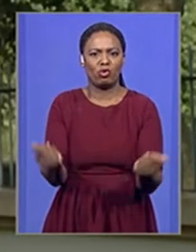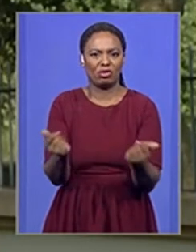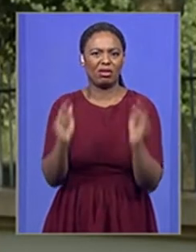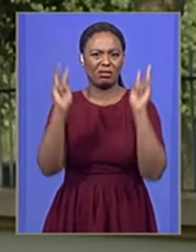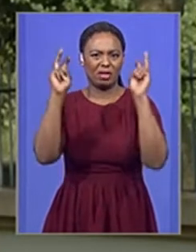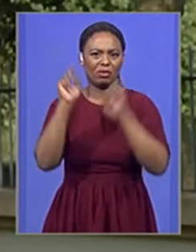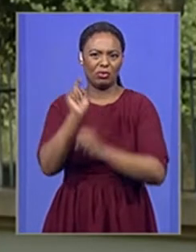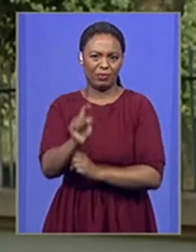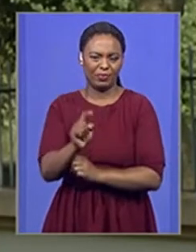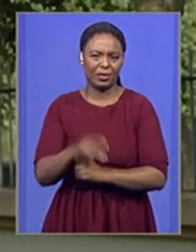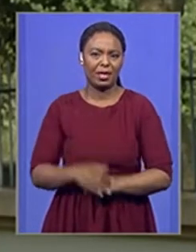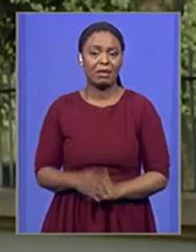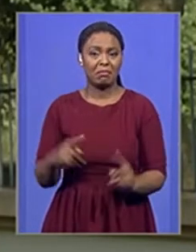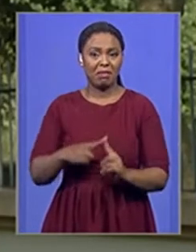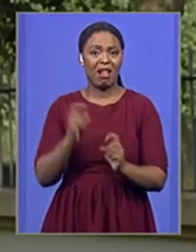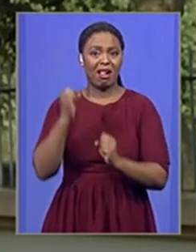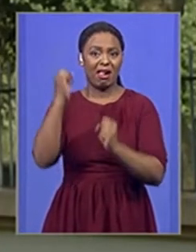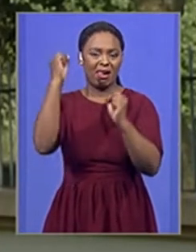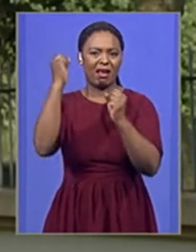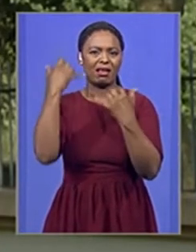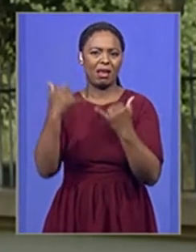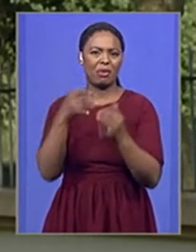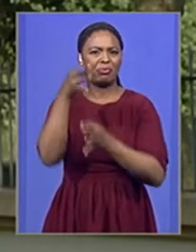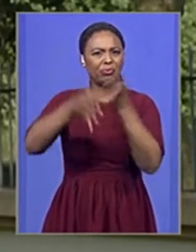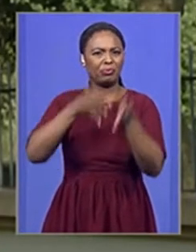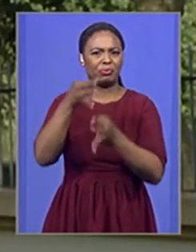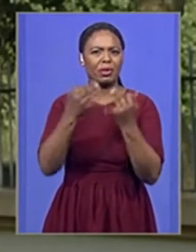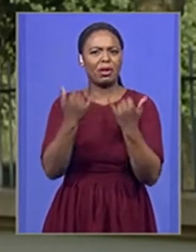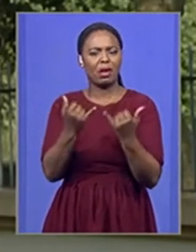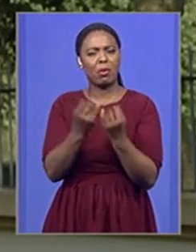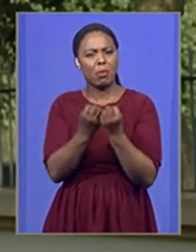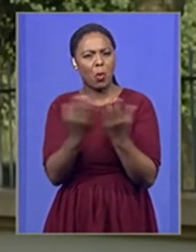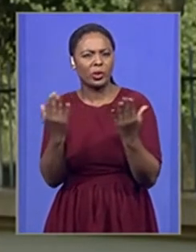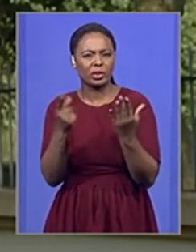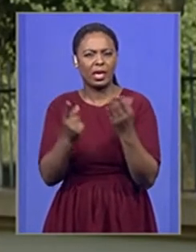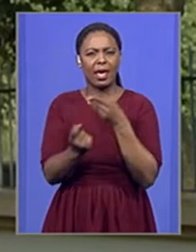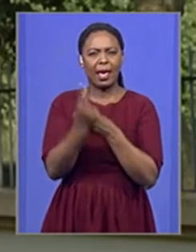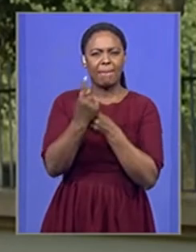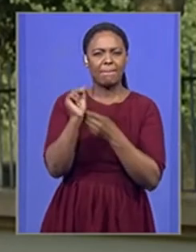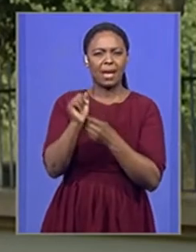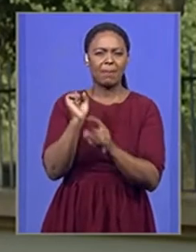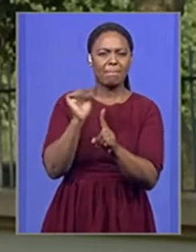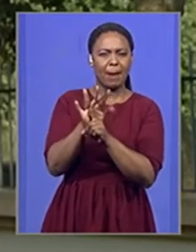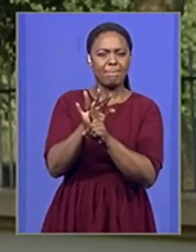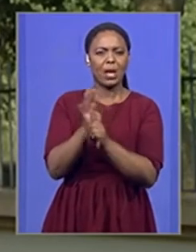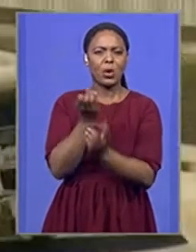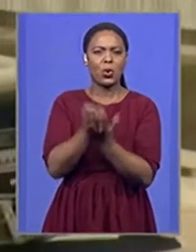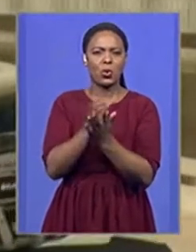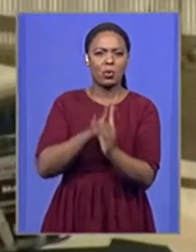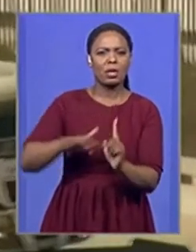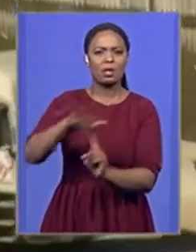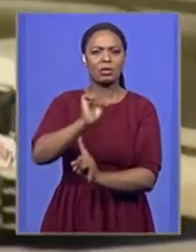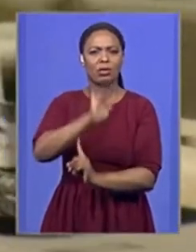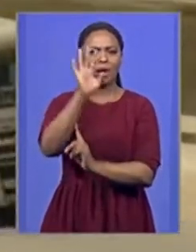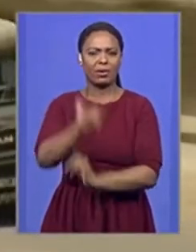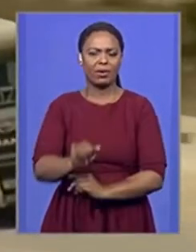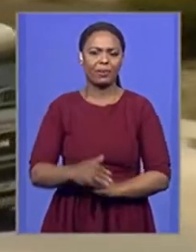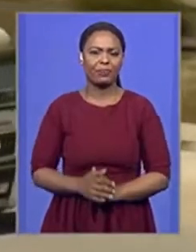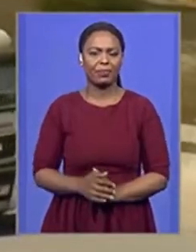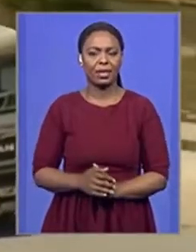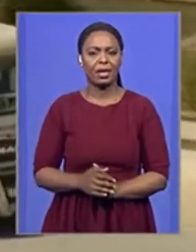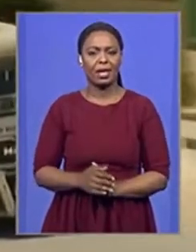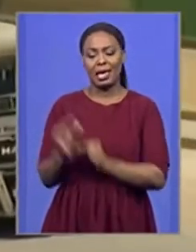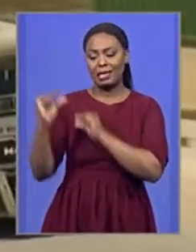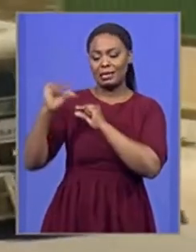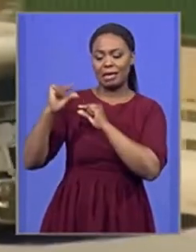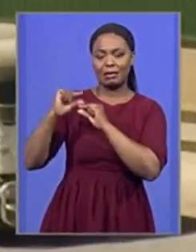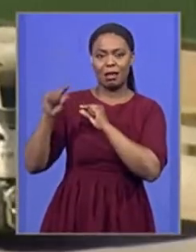He's highlighted the impact and the severe effect that this has on the economy of South Africa Maatla koro